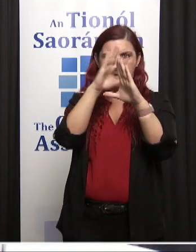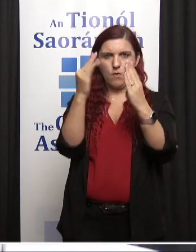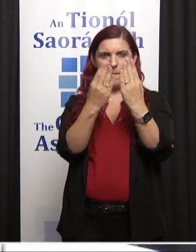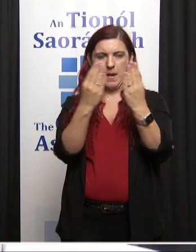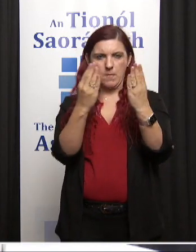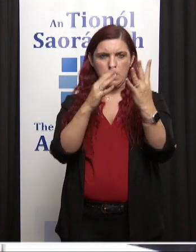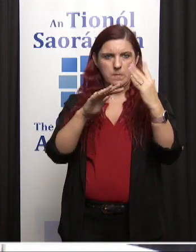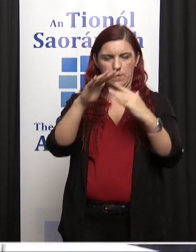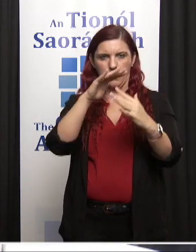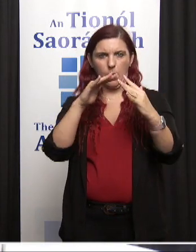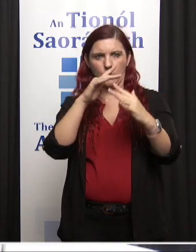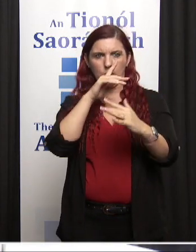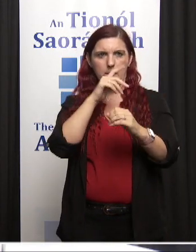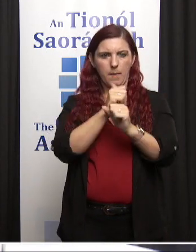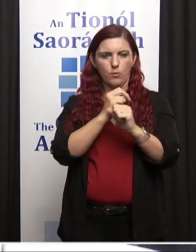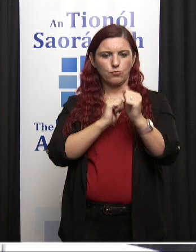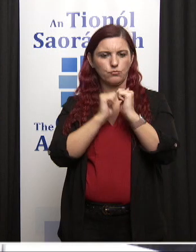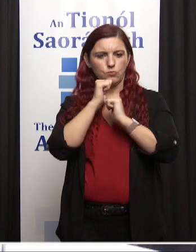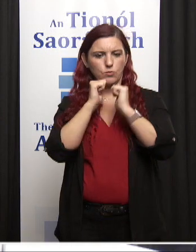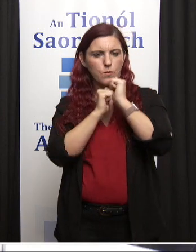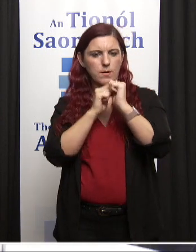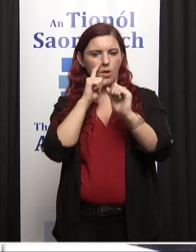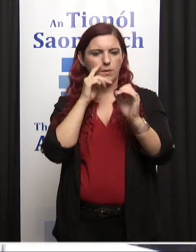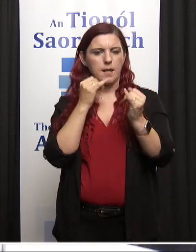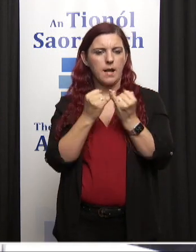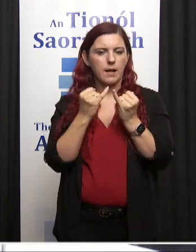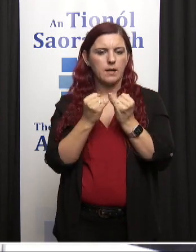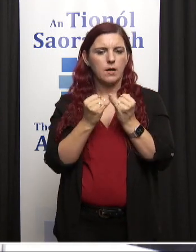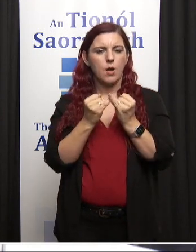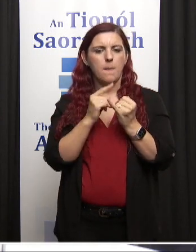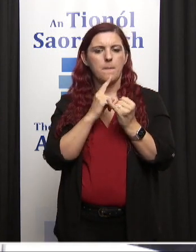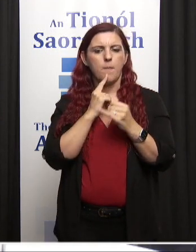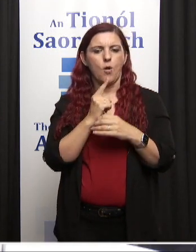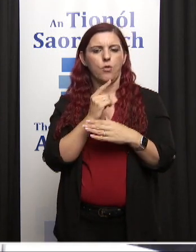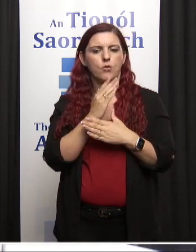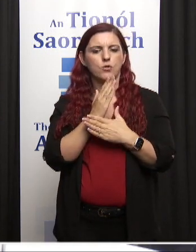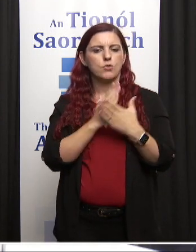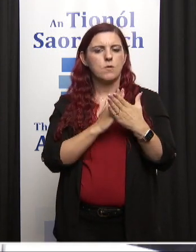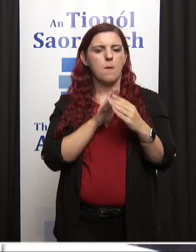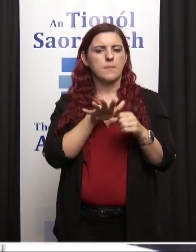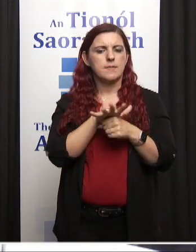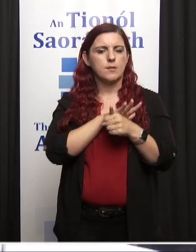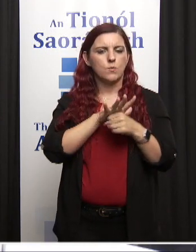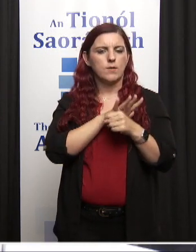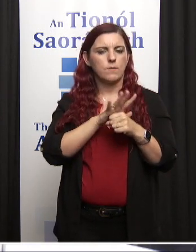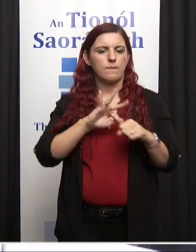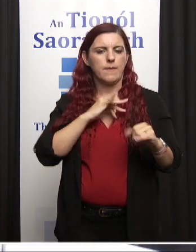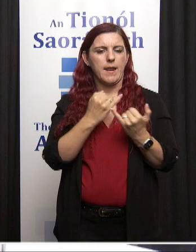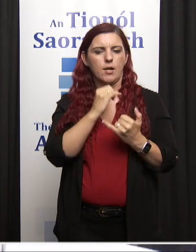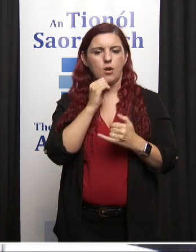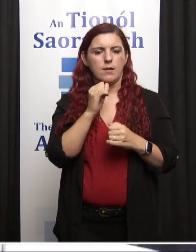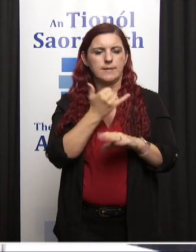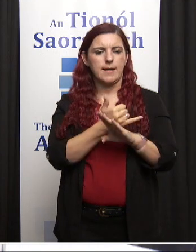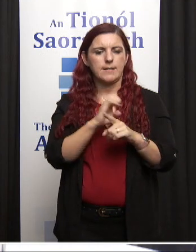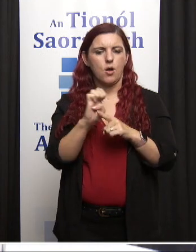are, talking about what things are looking like, but that we haven't had enough time to